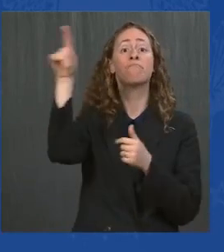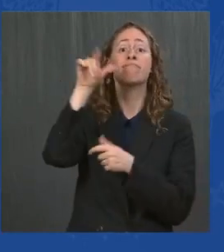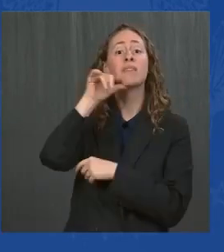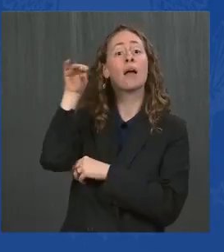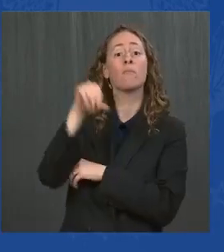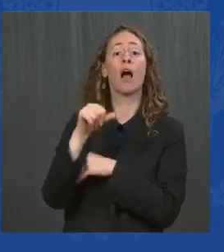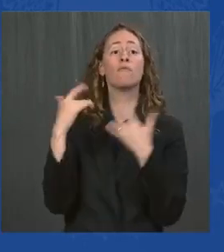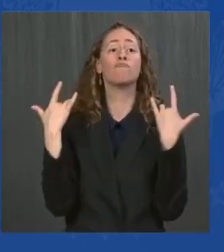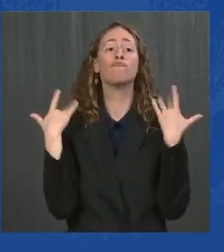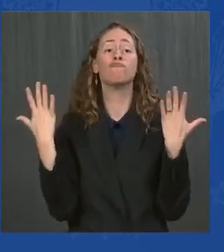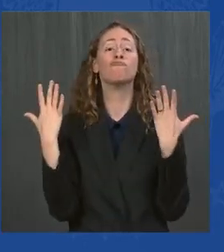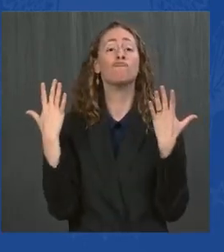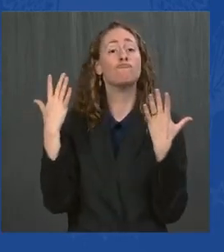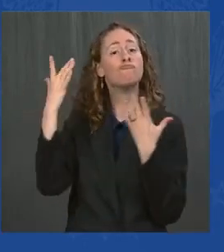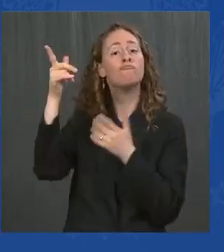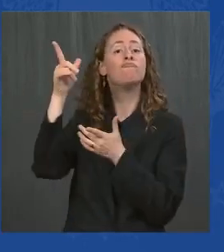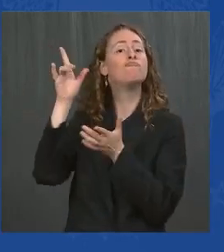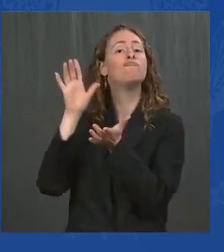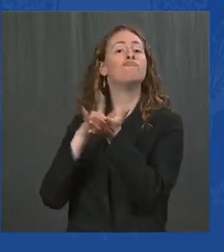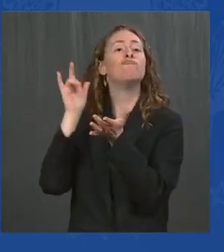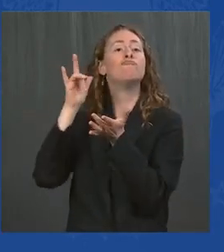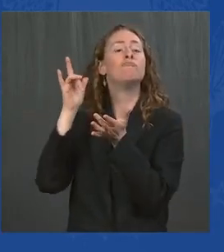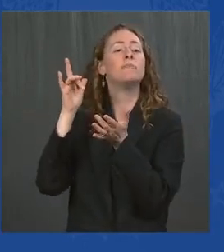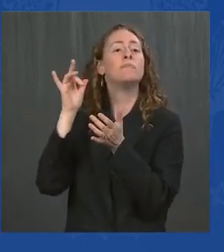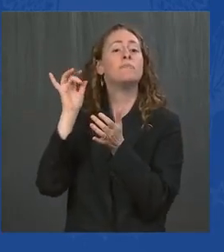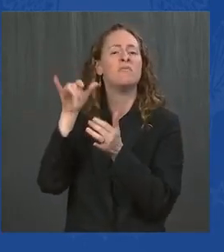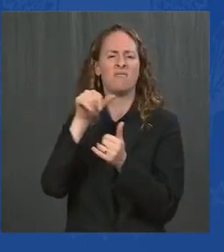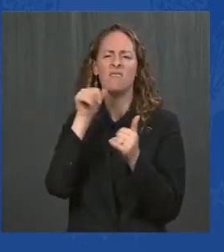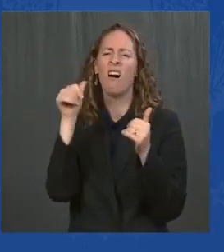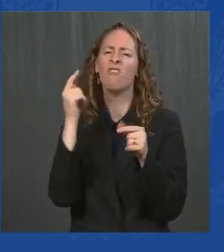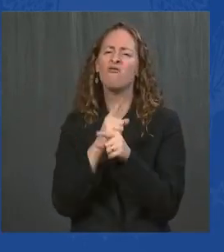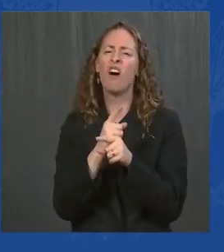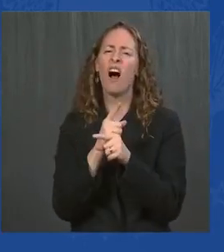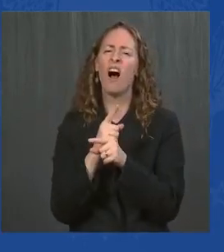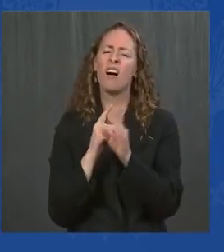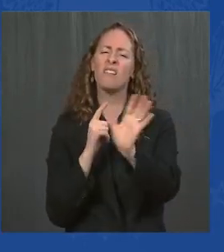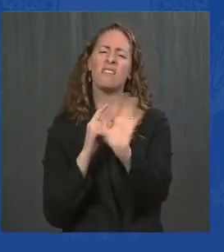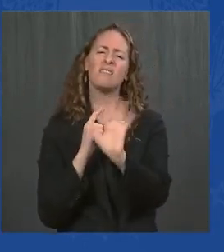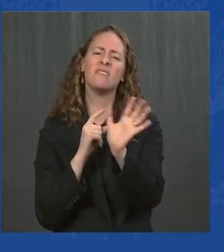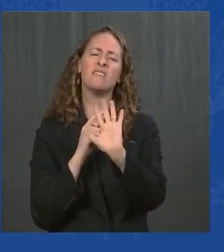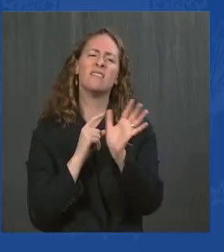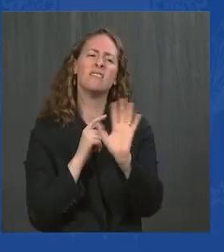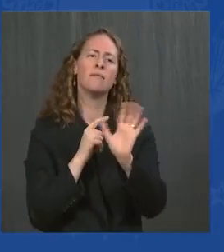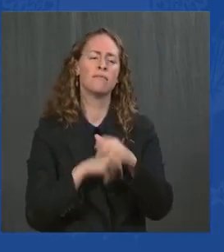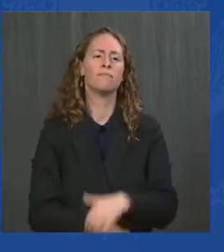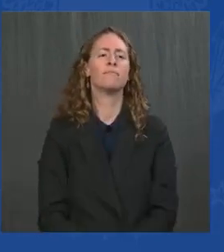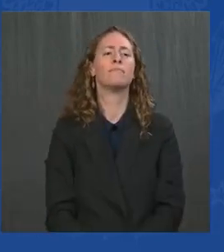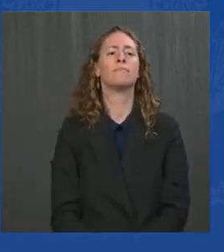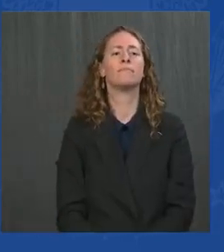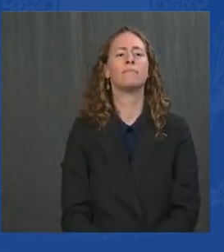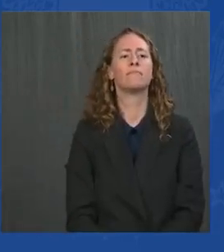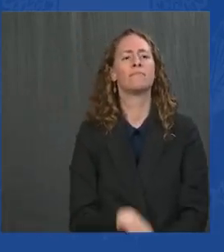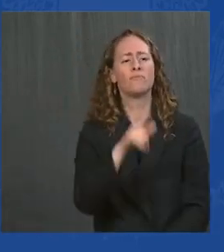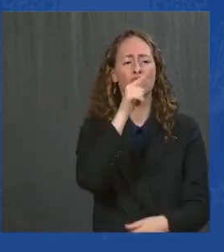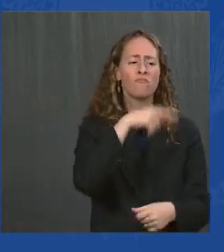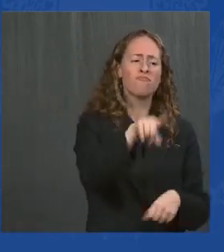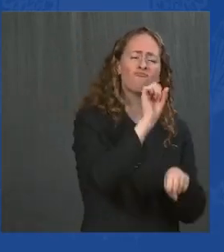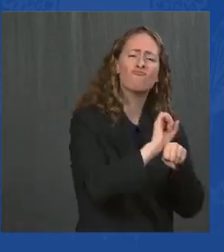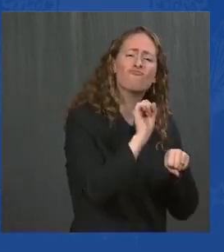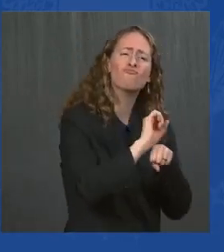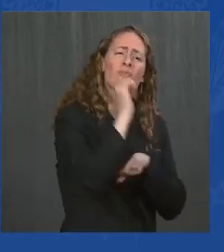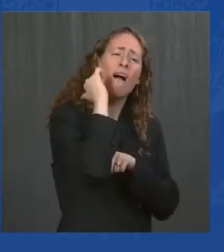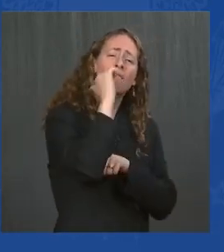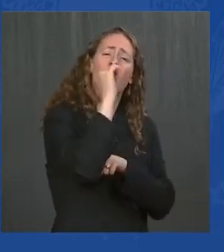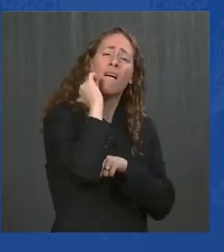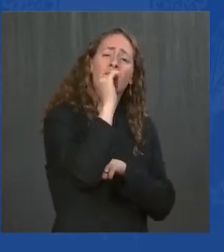owe. We're going to change that so that they pay taxes just like typical hardworking Americans do right now. We're going to